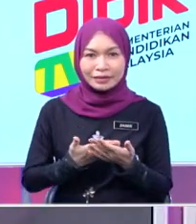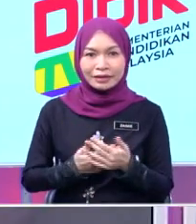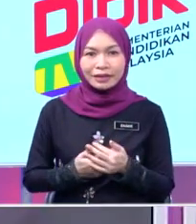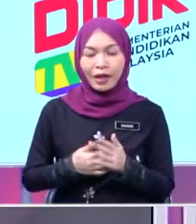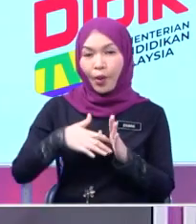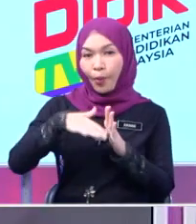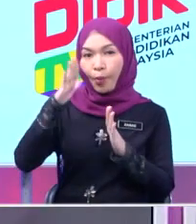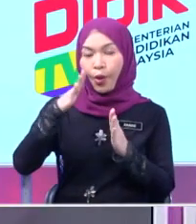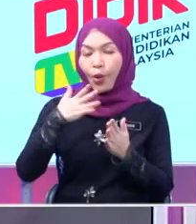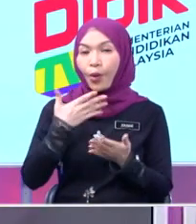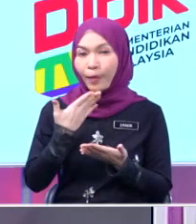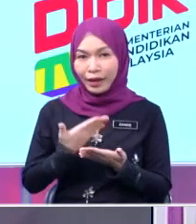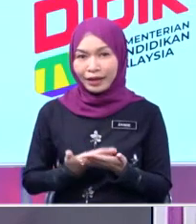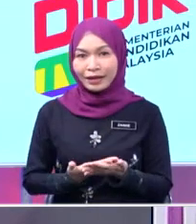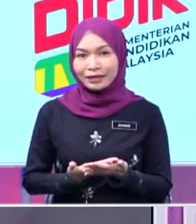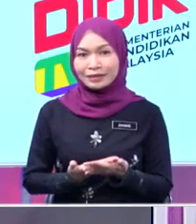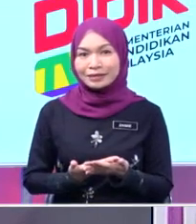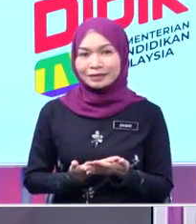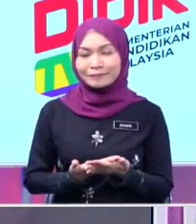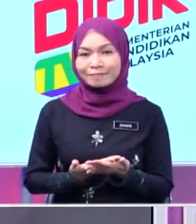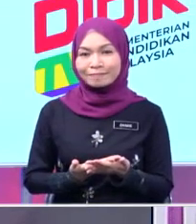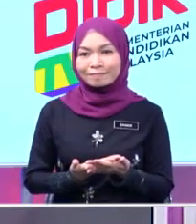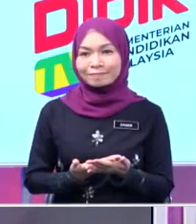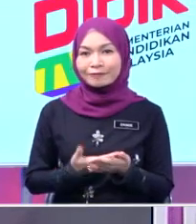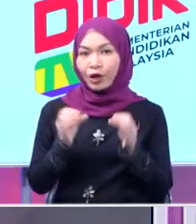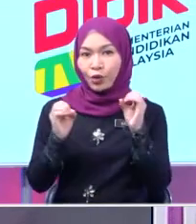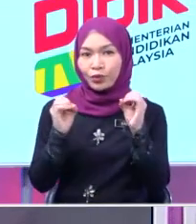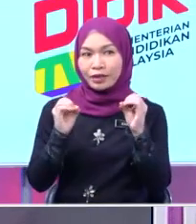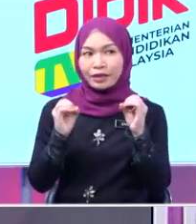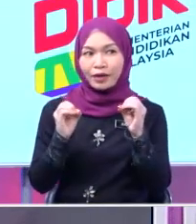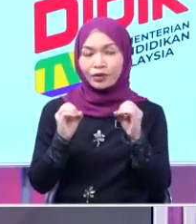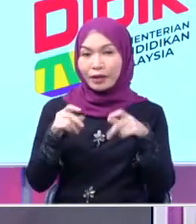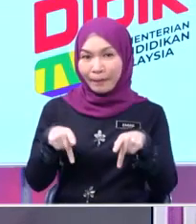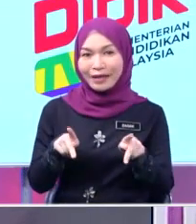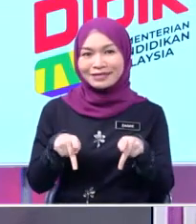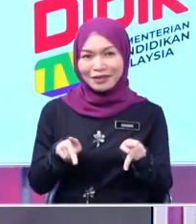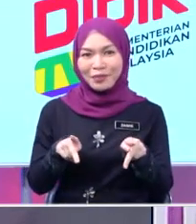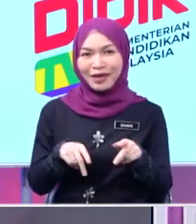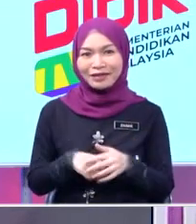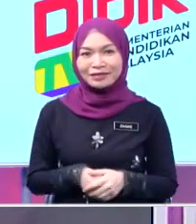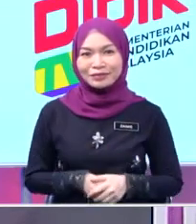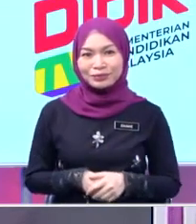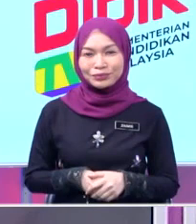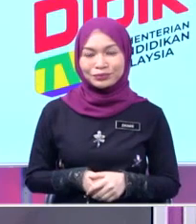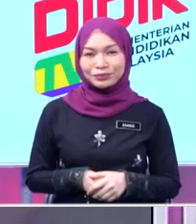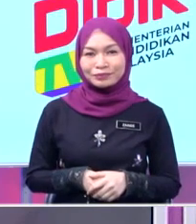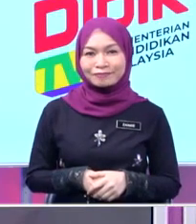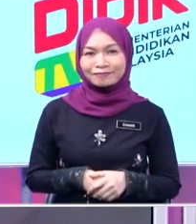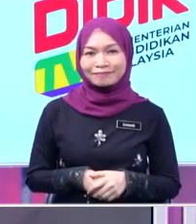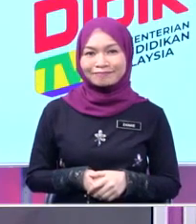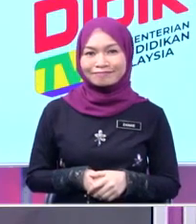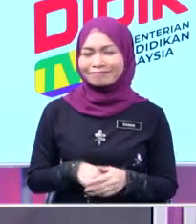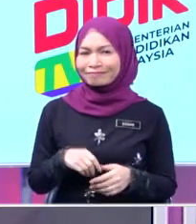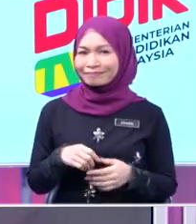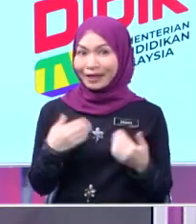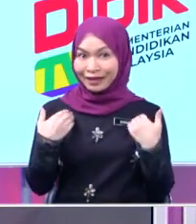much better place without them. Okay? All right, everybody? Clear? Any questions? Anything that you're unclear about?